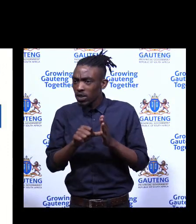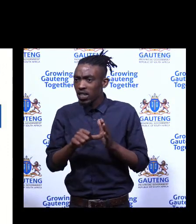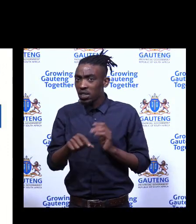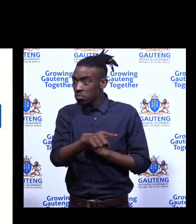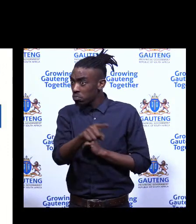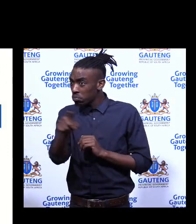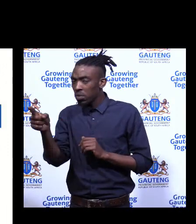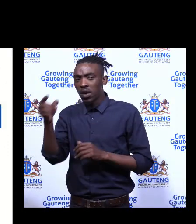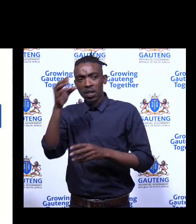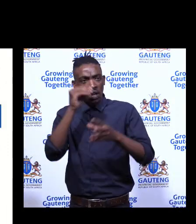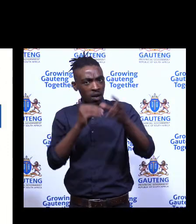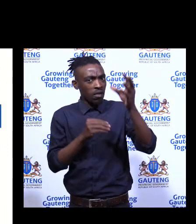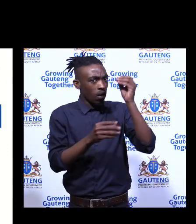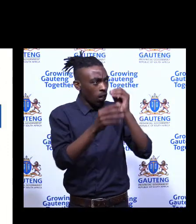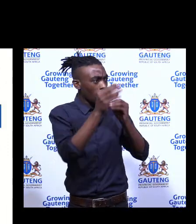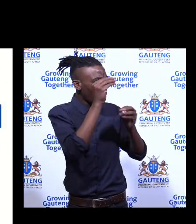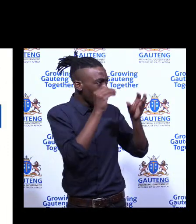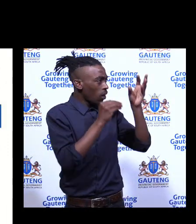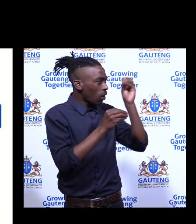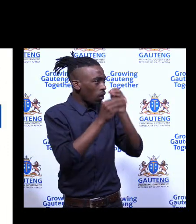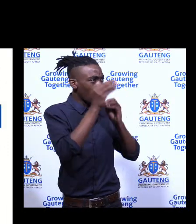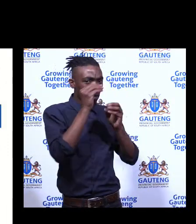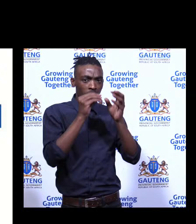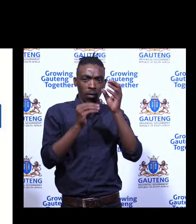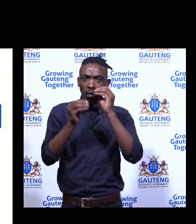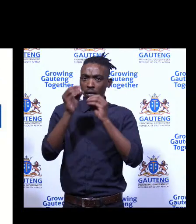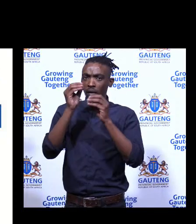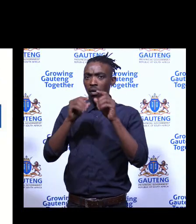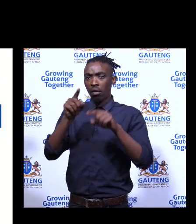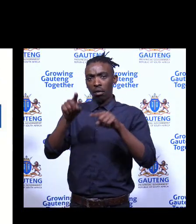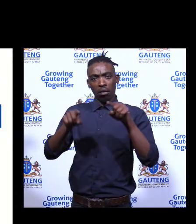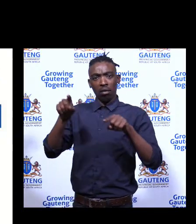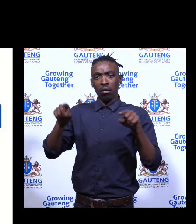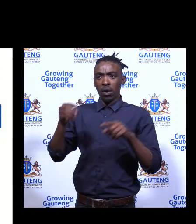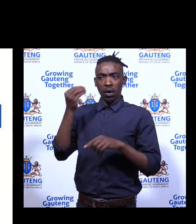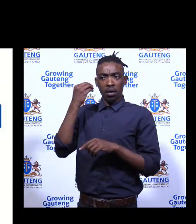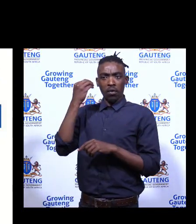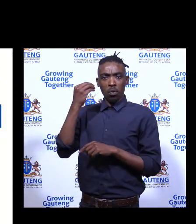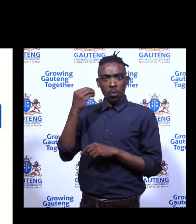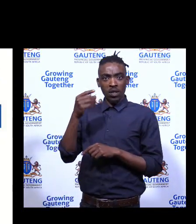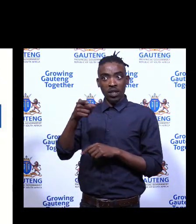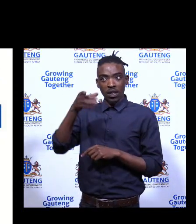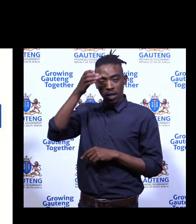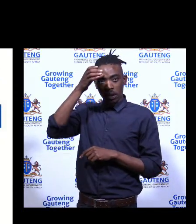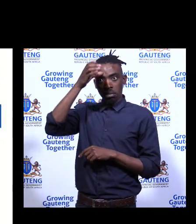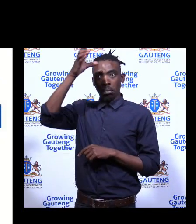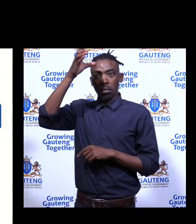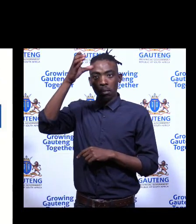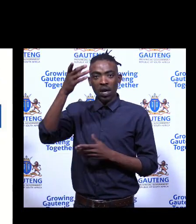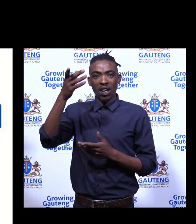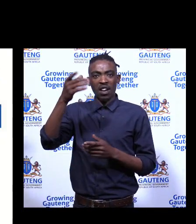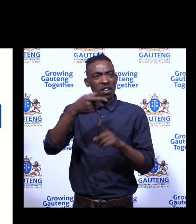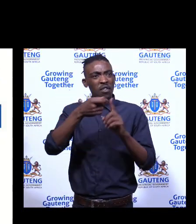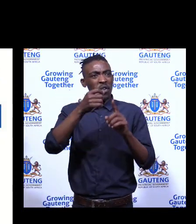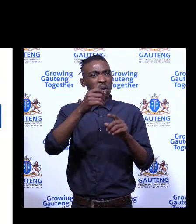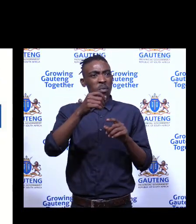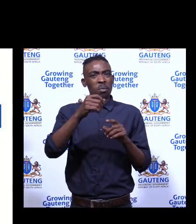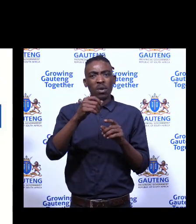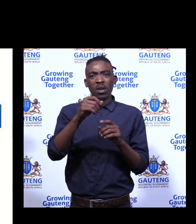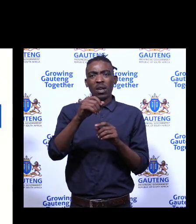now from the team that have presented earlier, from the modeling and the spatial issues, is